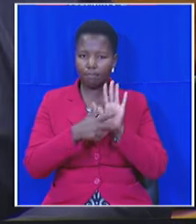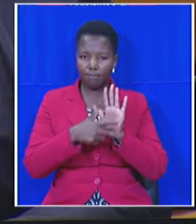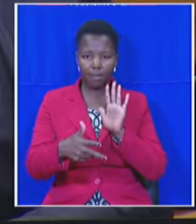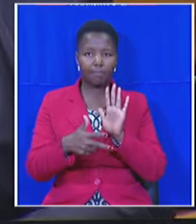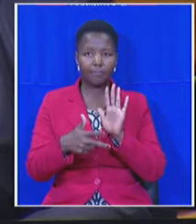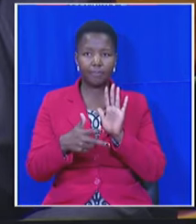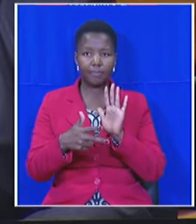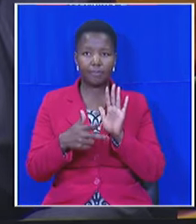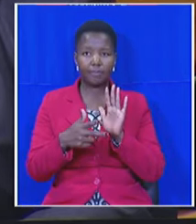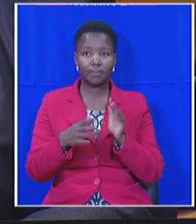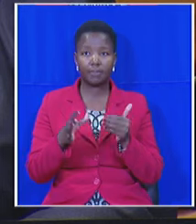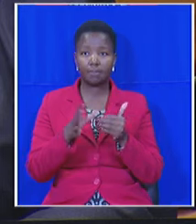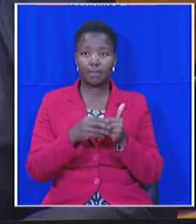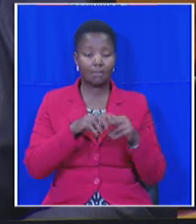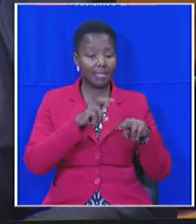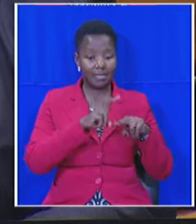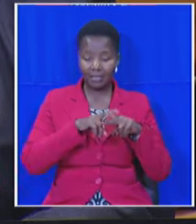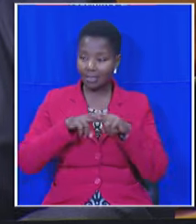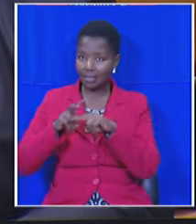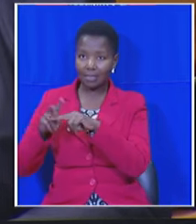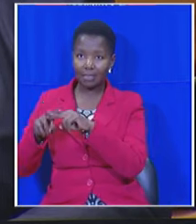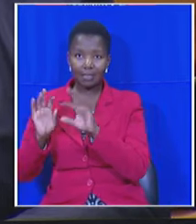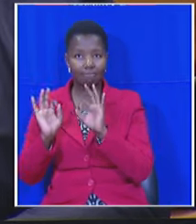Are all members in their allocated seats?